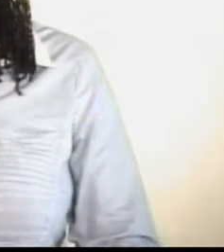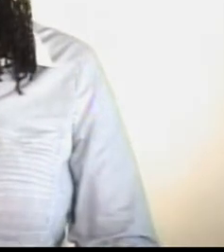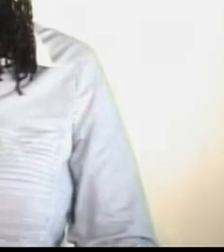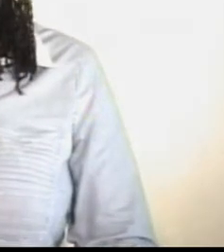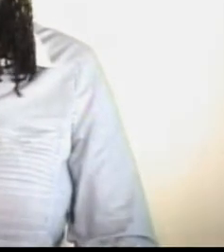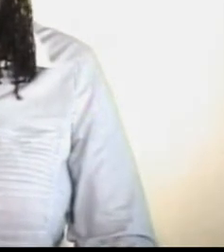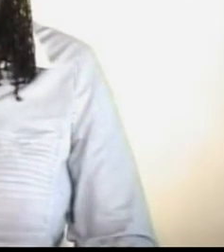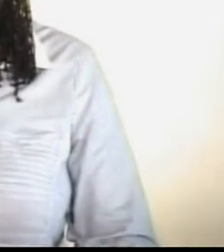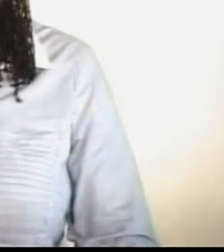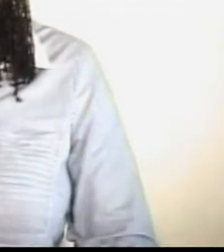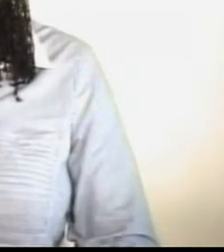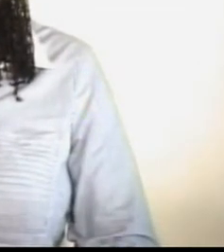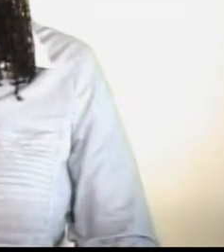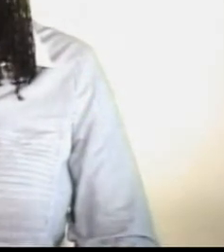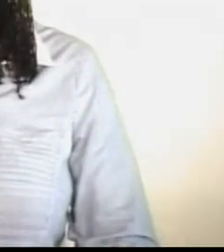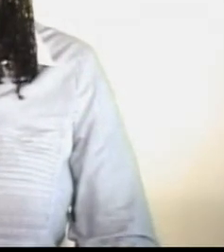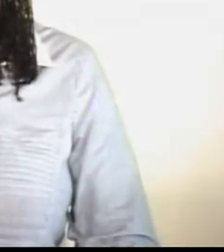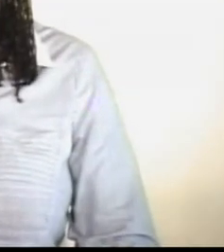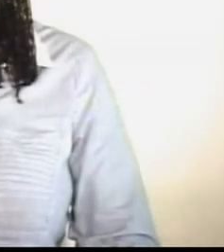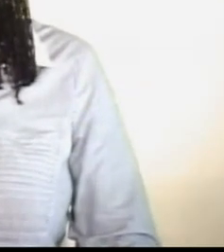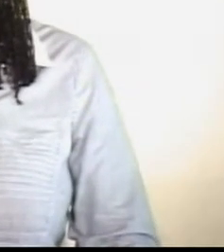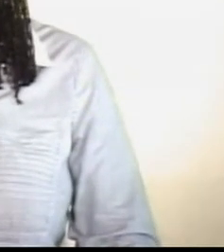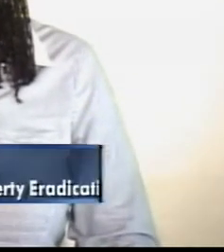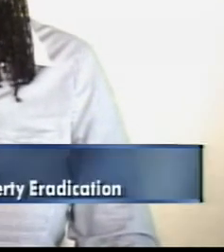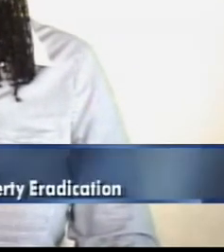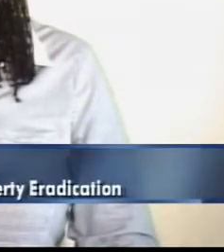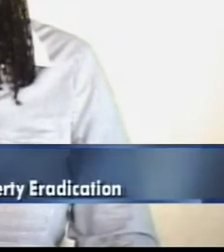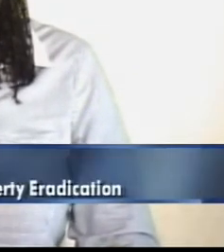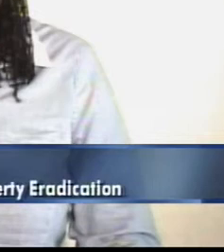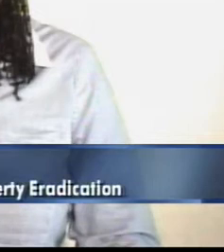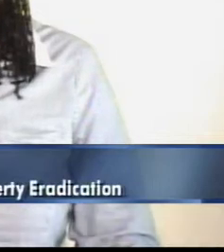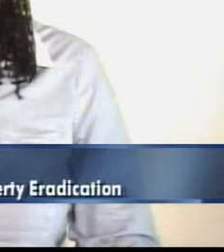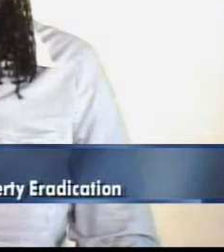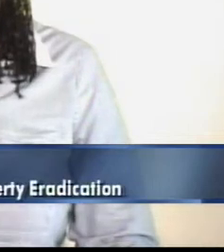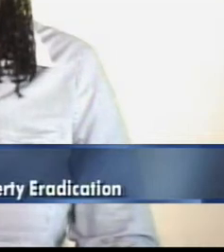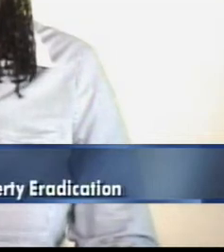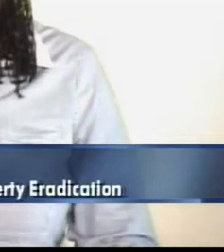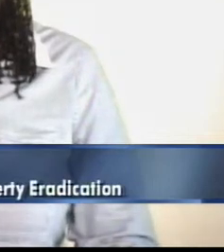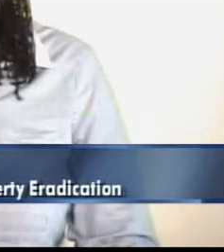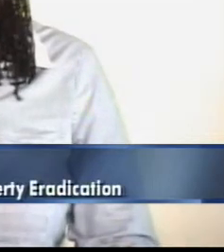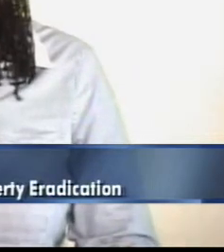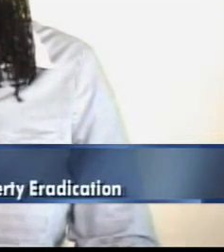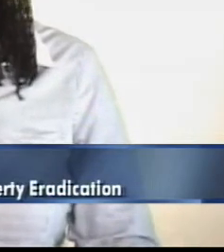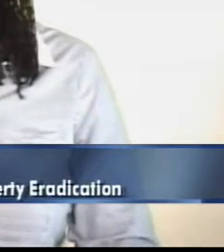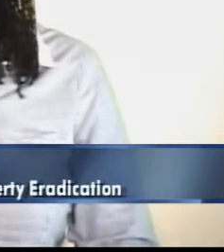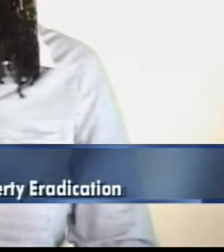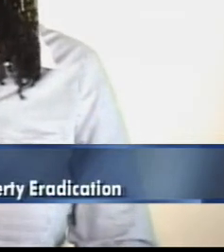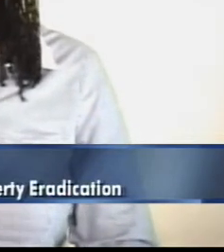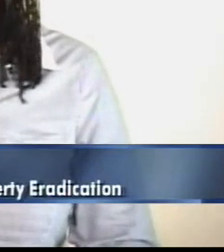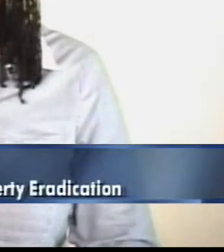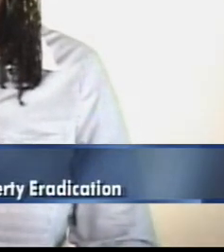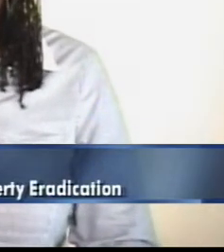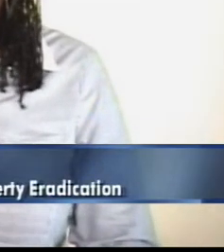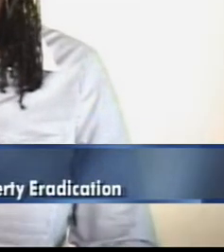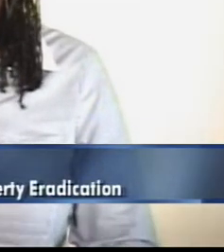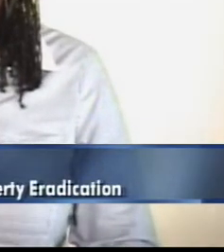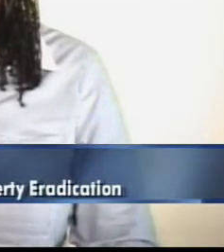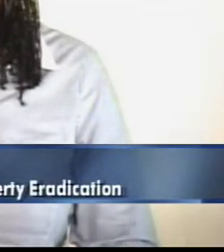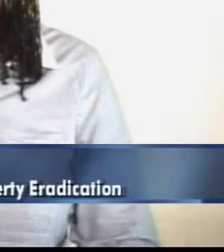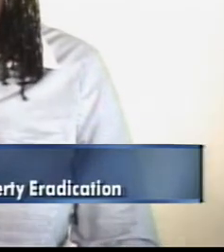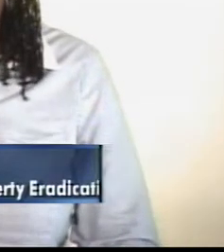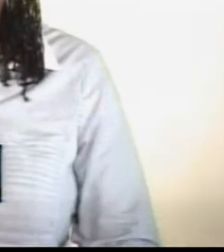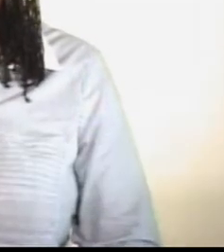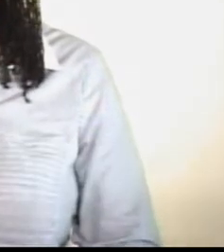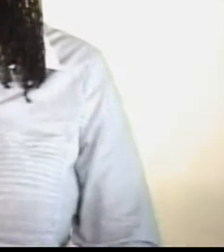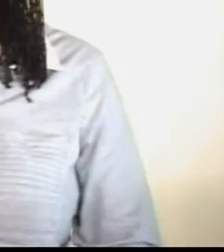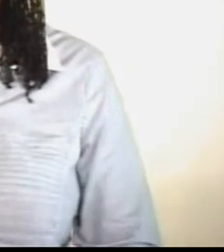officers from the Ministry of Agriculture, a significant body of life skills will also be shared with you from experienced counselors